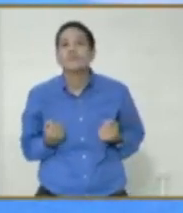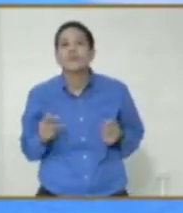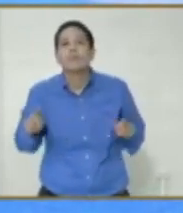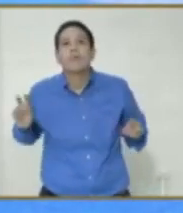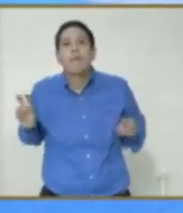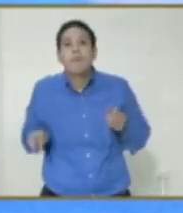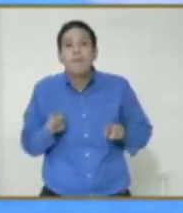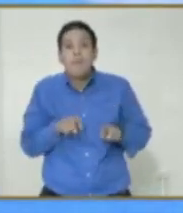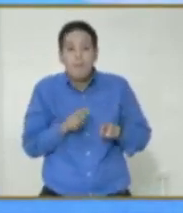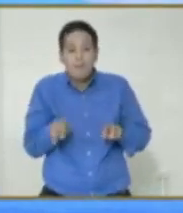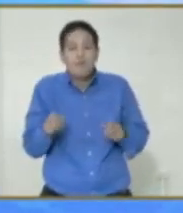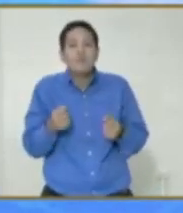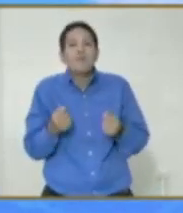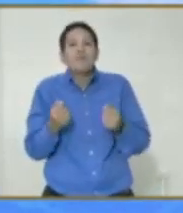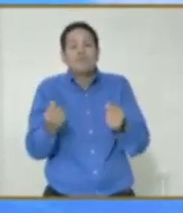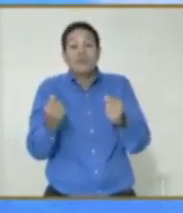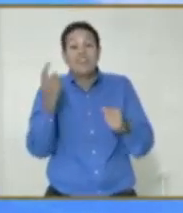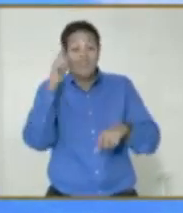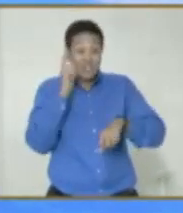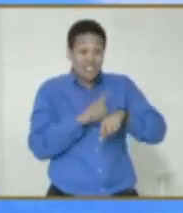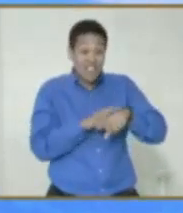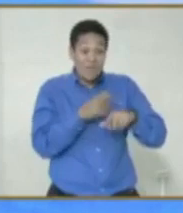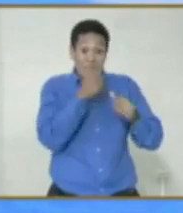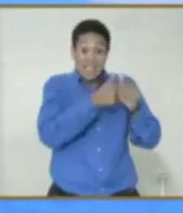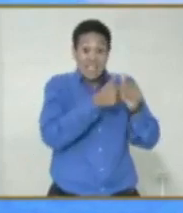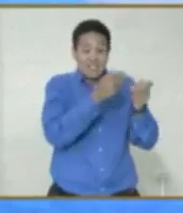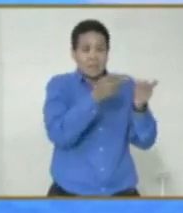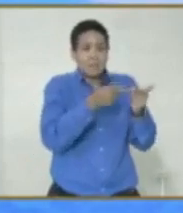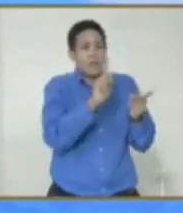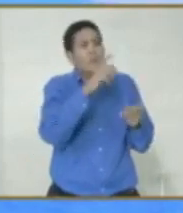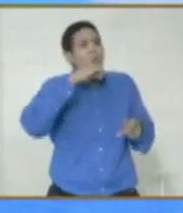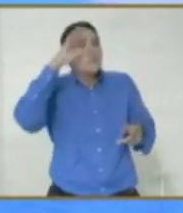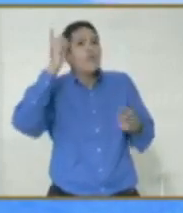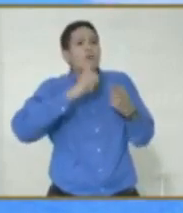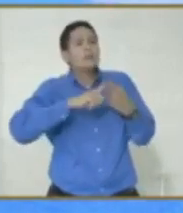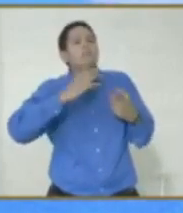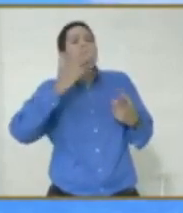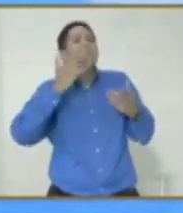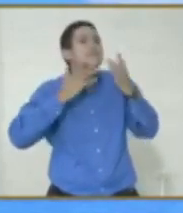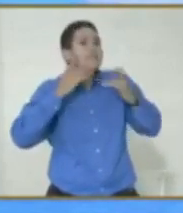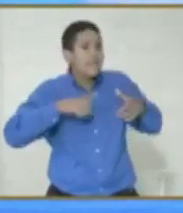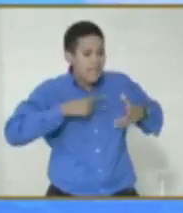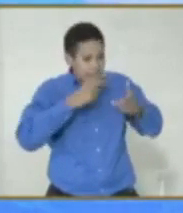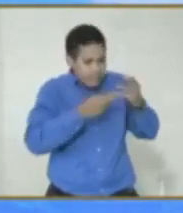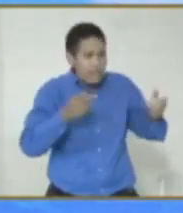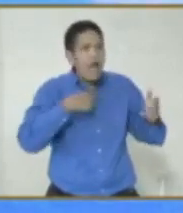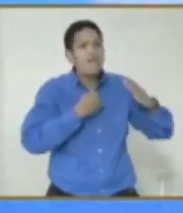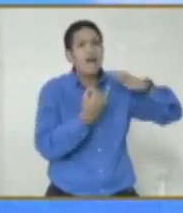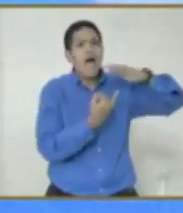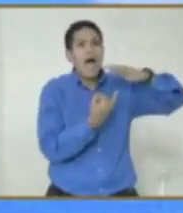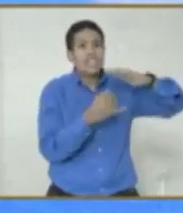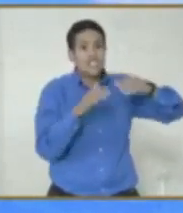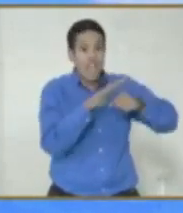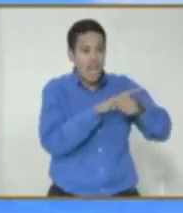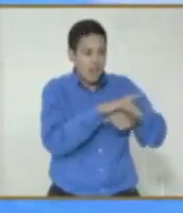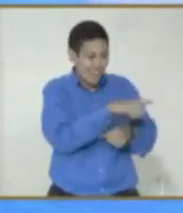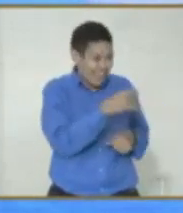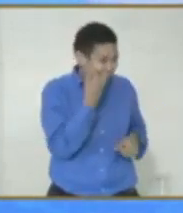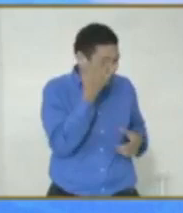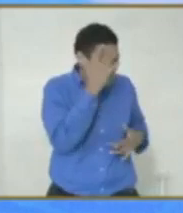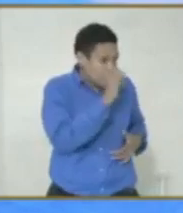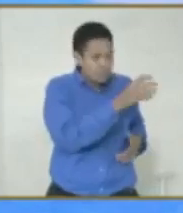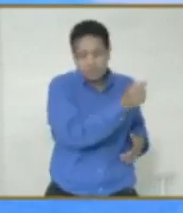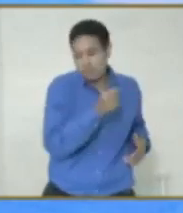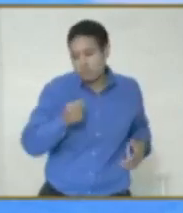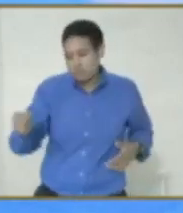for the time being, each of our infirmaries have an isolation area that you would quickly move the person to and then do the necessary checks